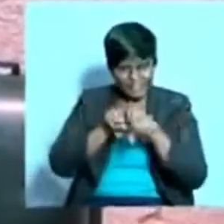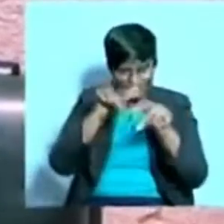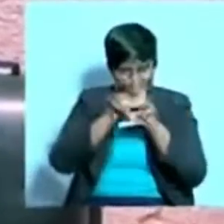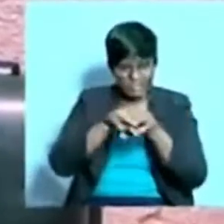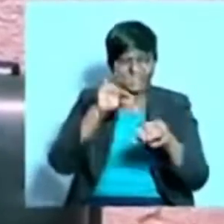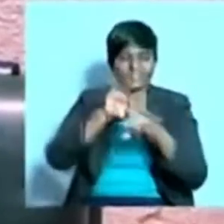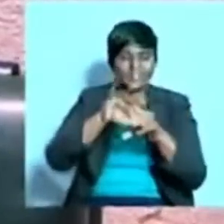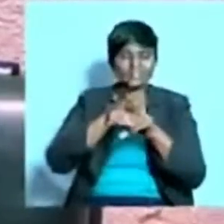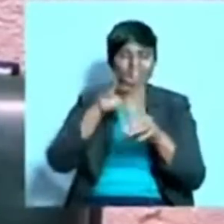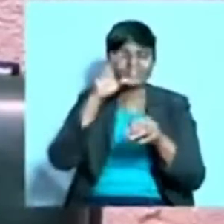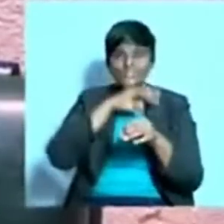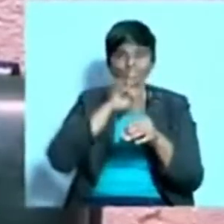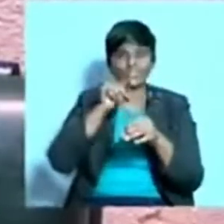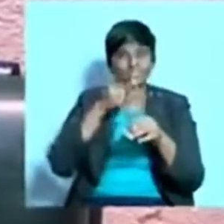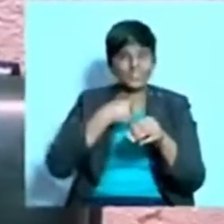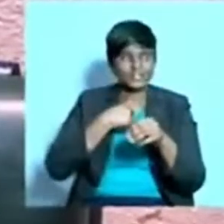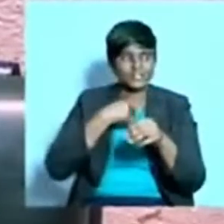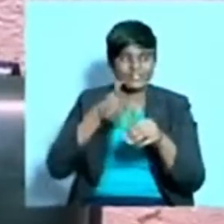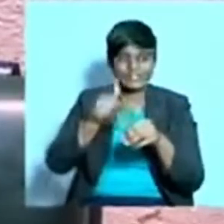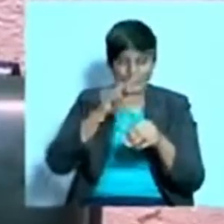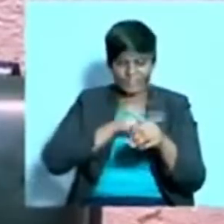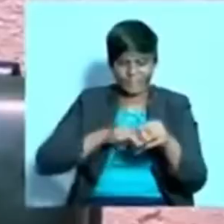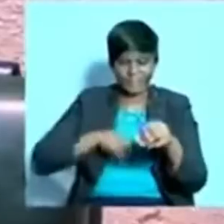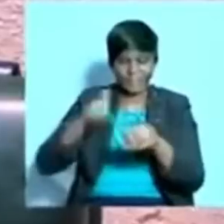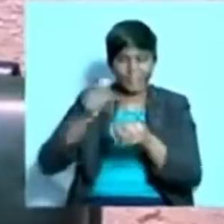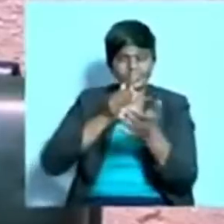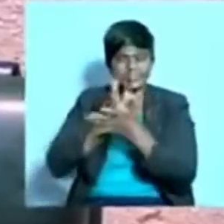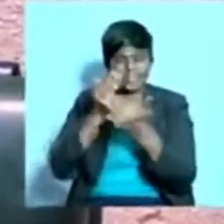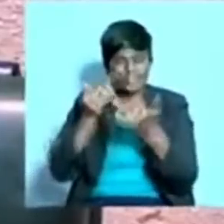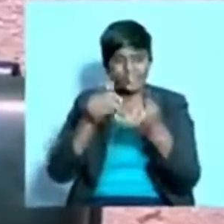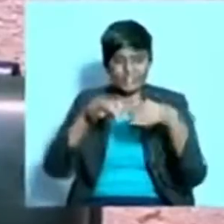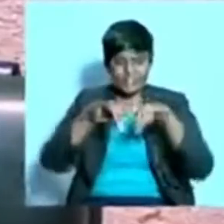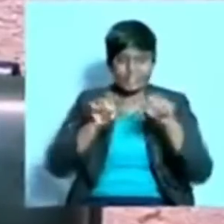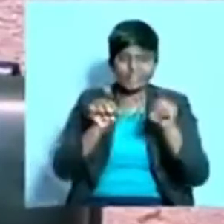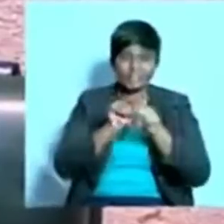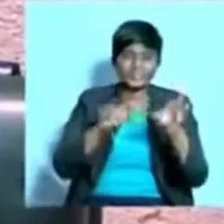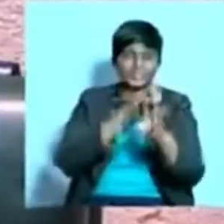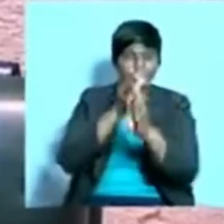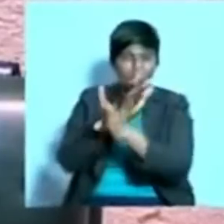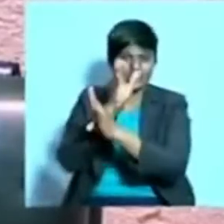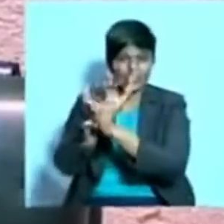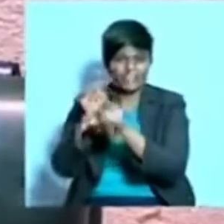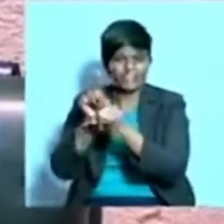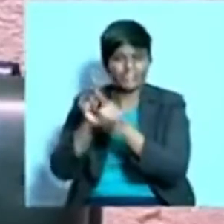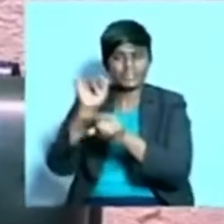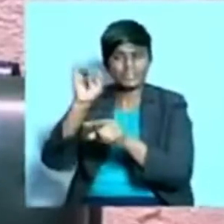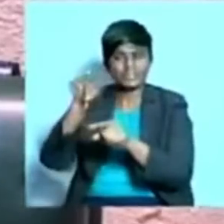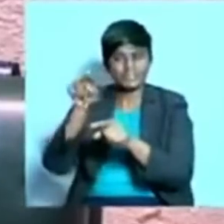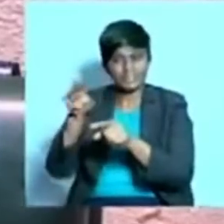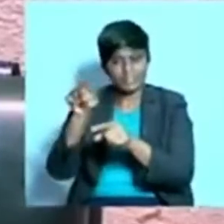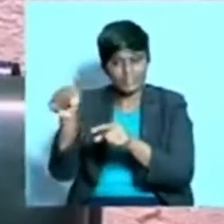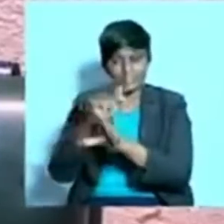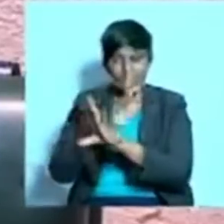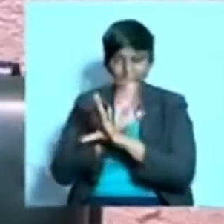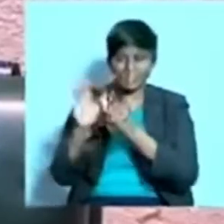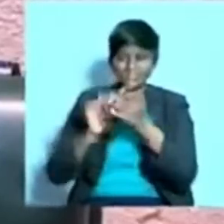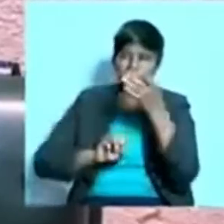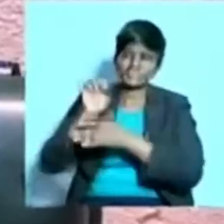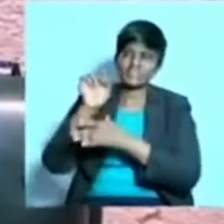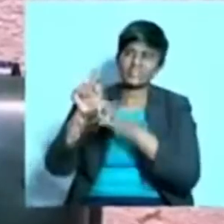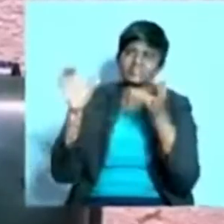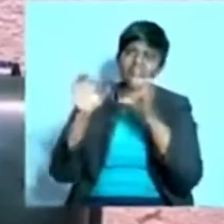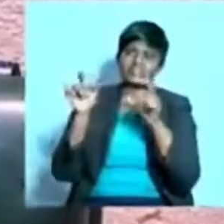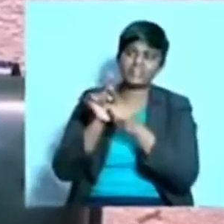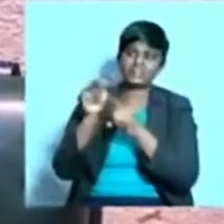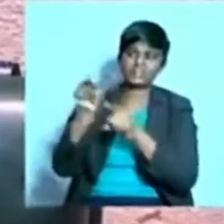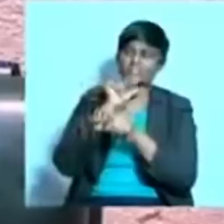election. Are the members therefore in order to continue referring to the IPU Zambia Executive Committee